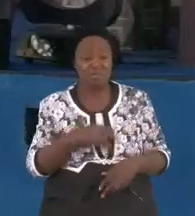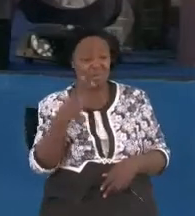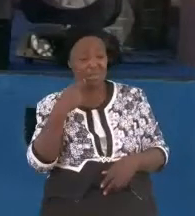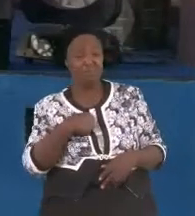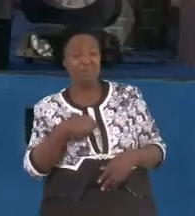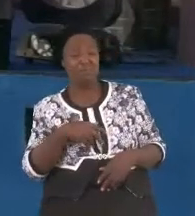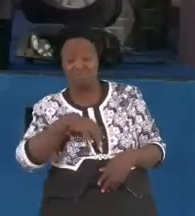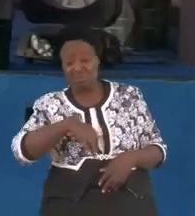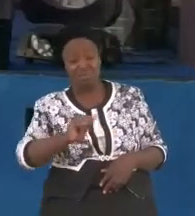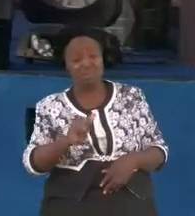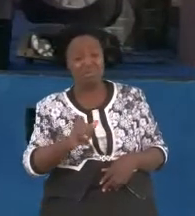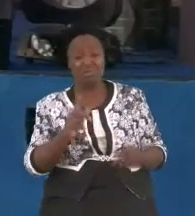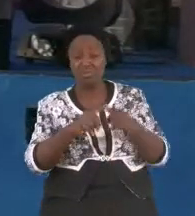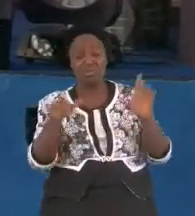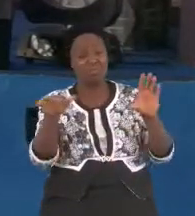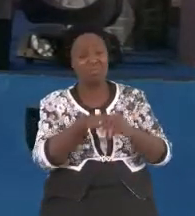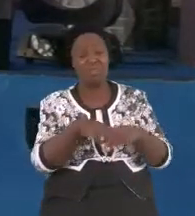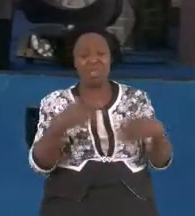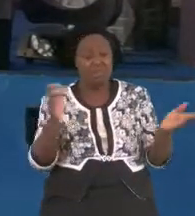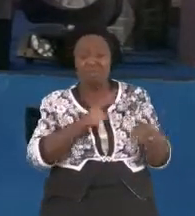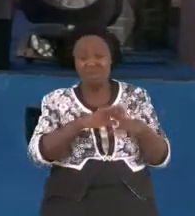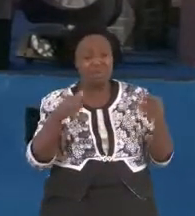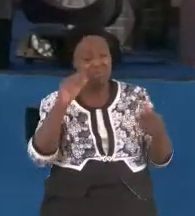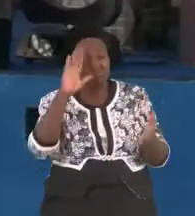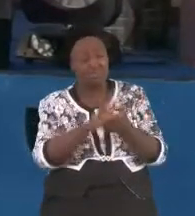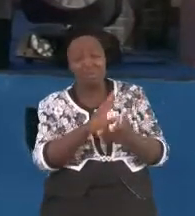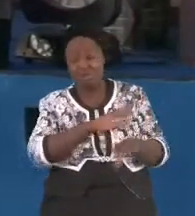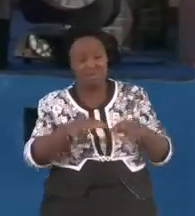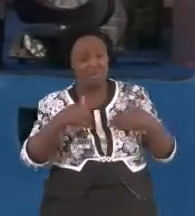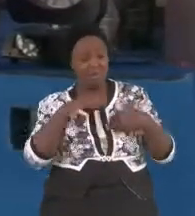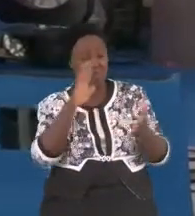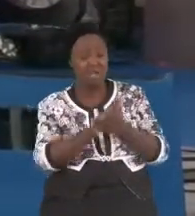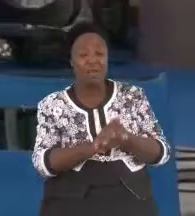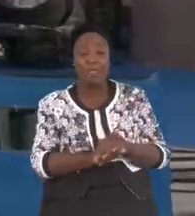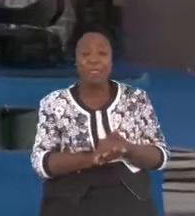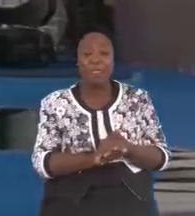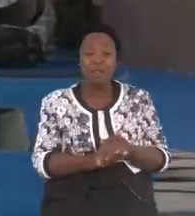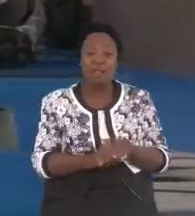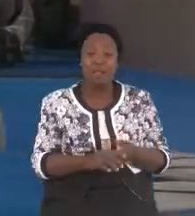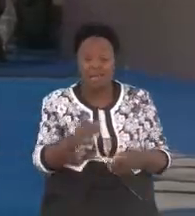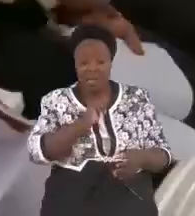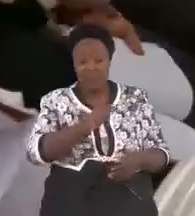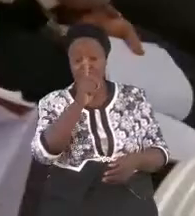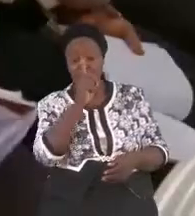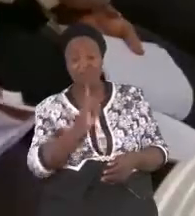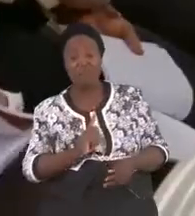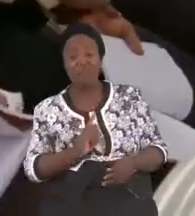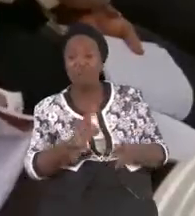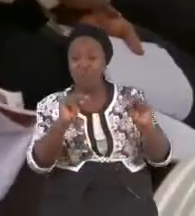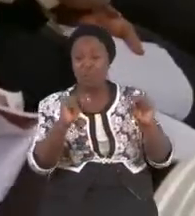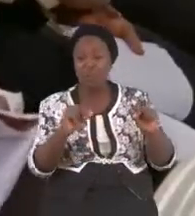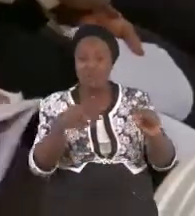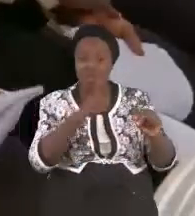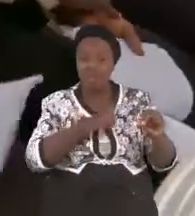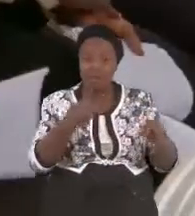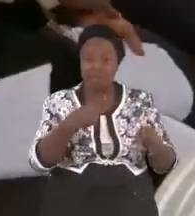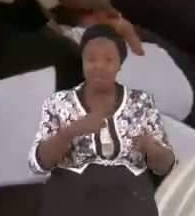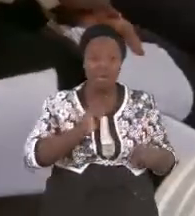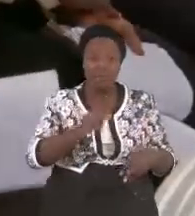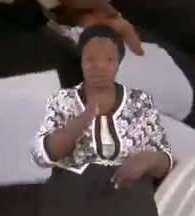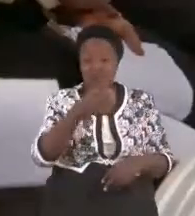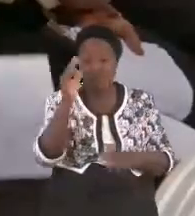am, you know, just lonely and alone. The Lord said, I will never leave you. I will never forsake you.